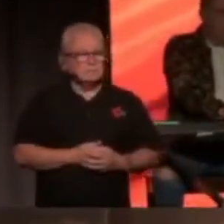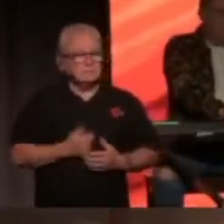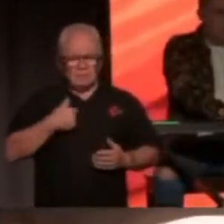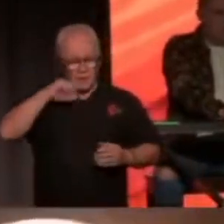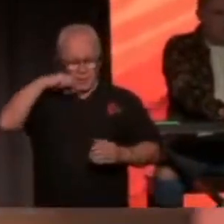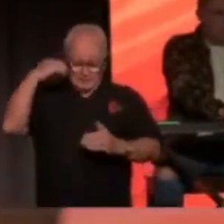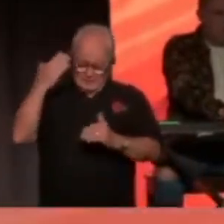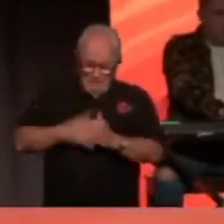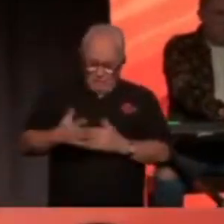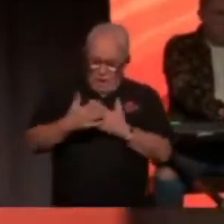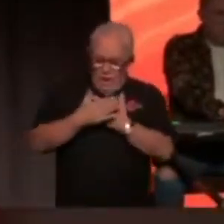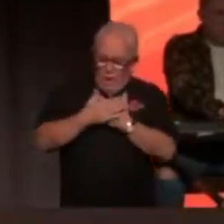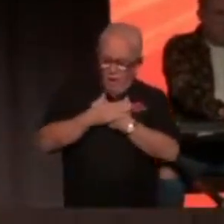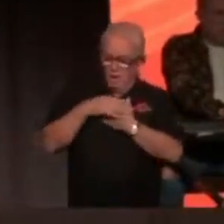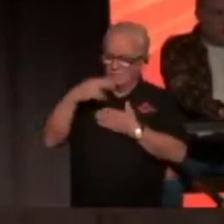I'll never love again.